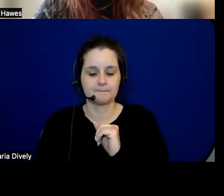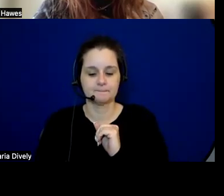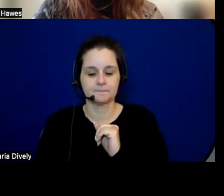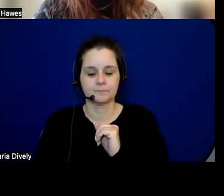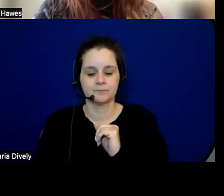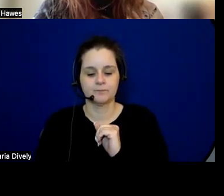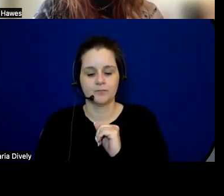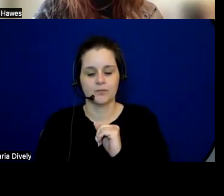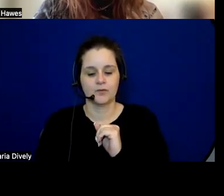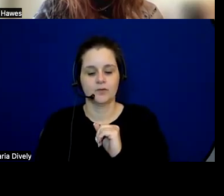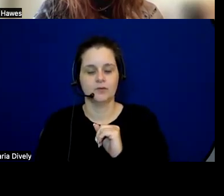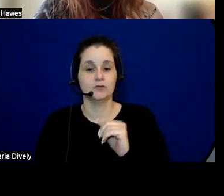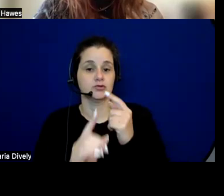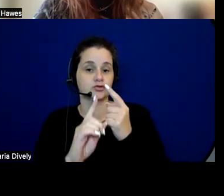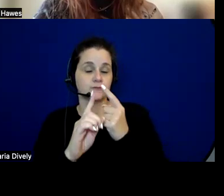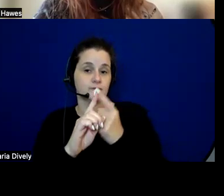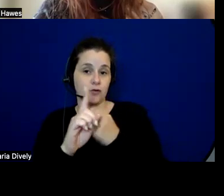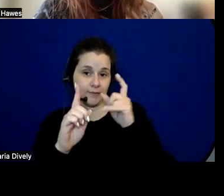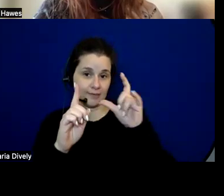so from doing those,